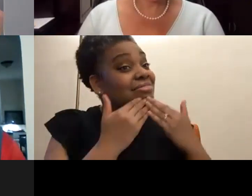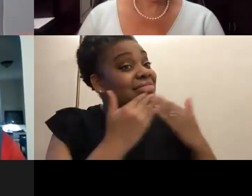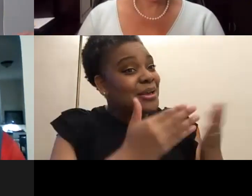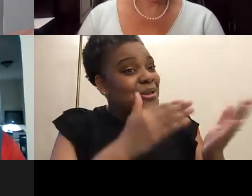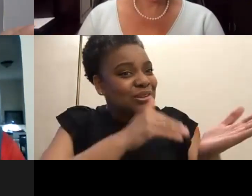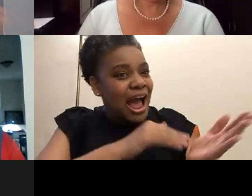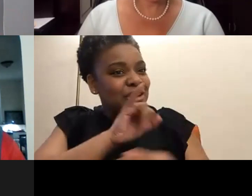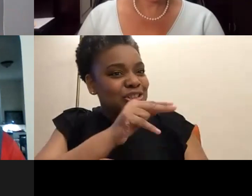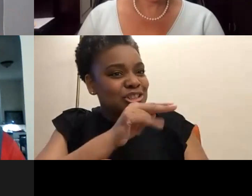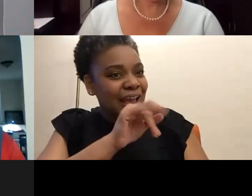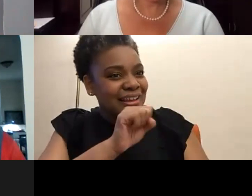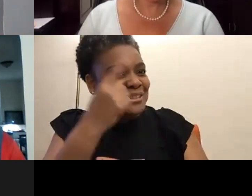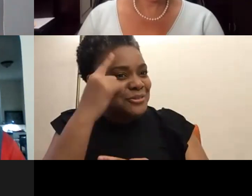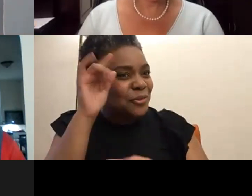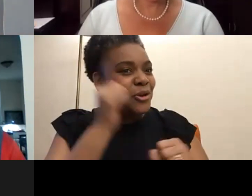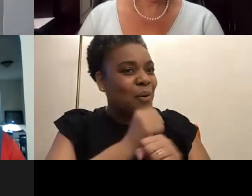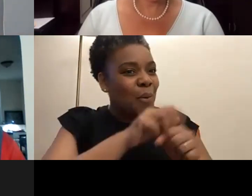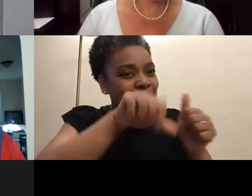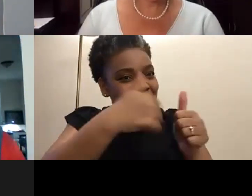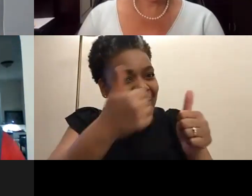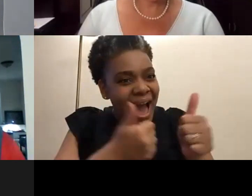work behind the scenes, and